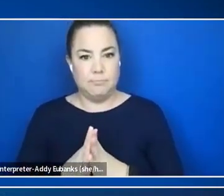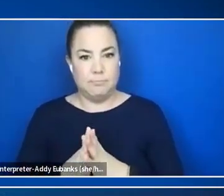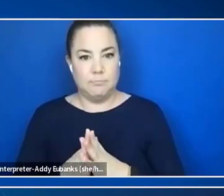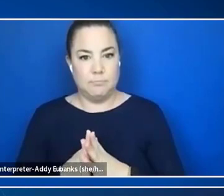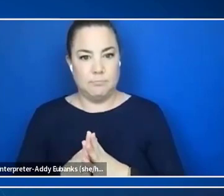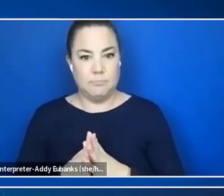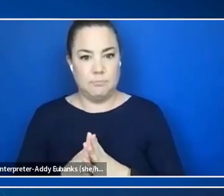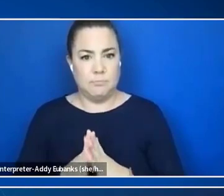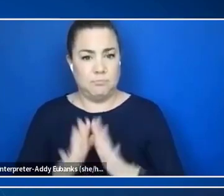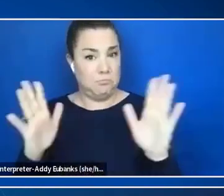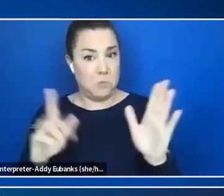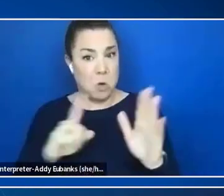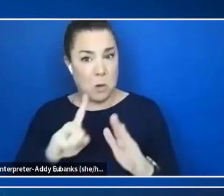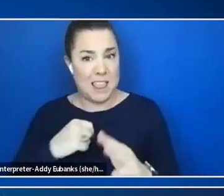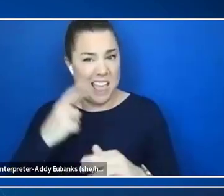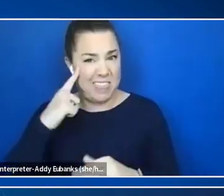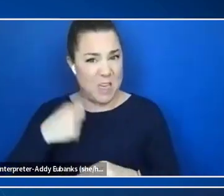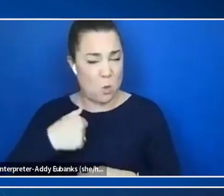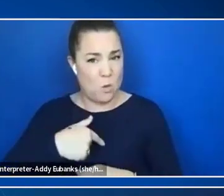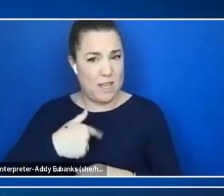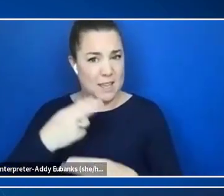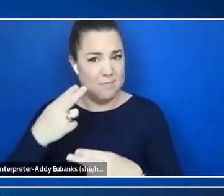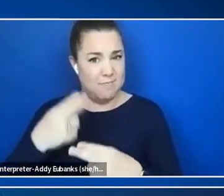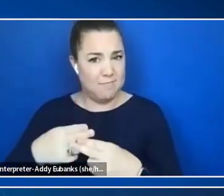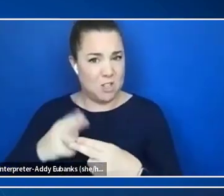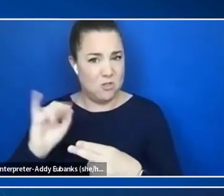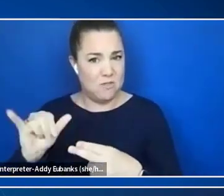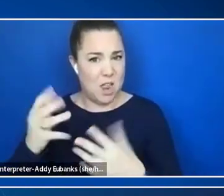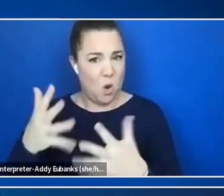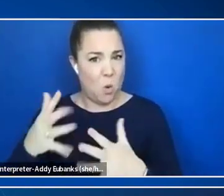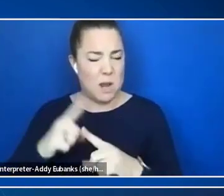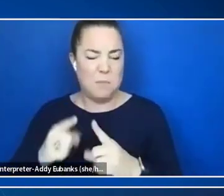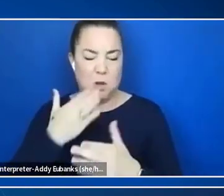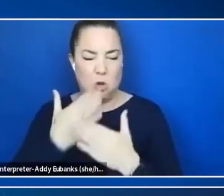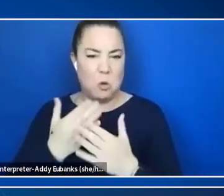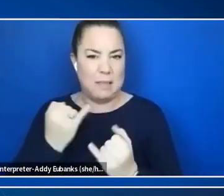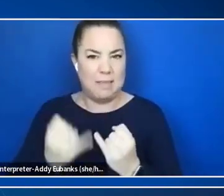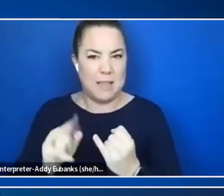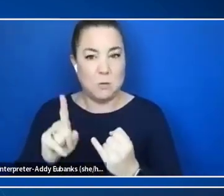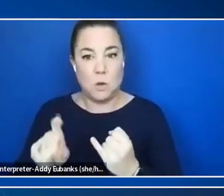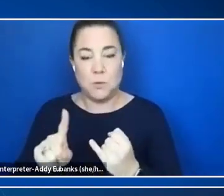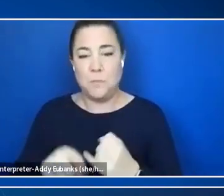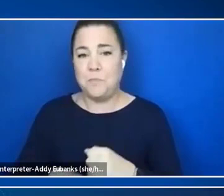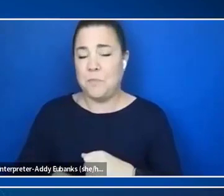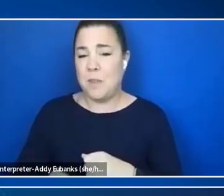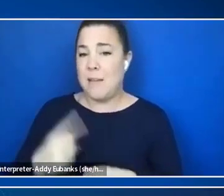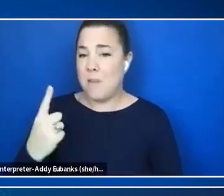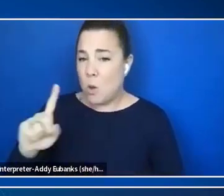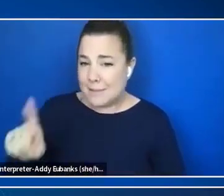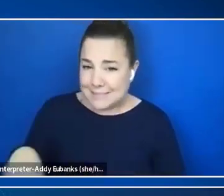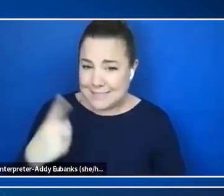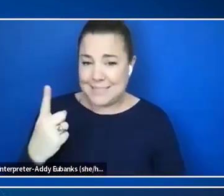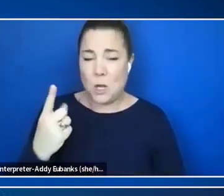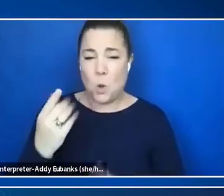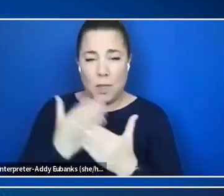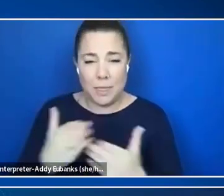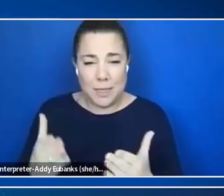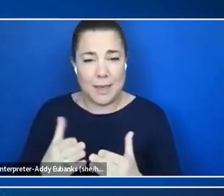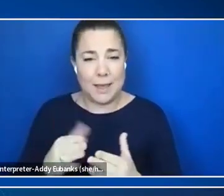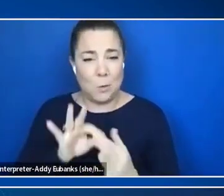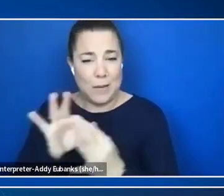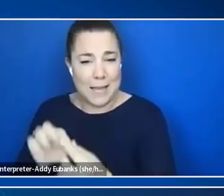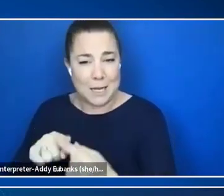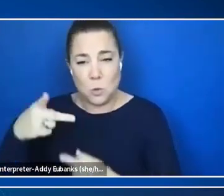And I think we've touched it, but it's a good drive home question. Is there a single key takeaway emphasis that should be relayed to PIs and